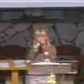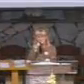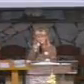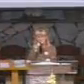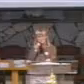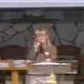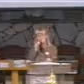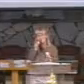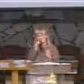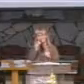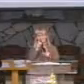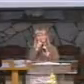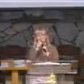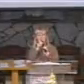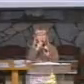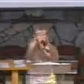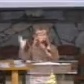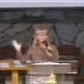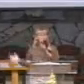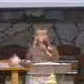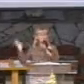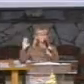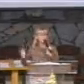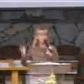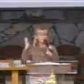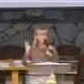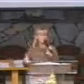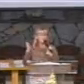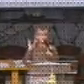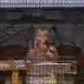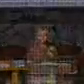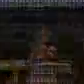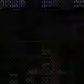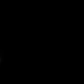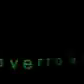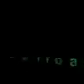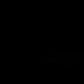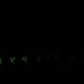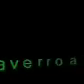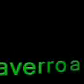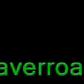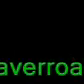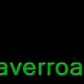sport with us. And we appreciate it. and y'all get out and like and like and like.